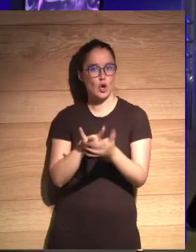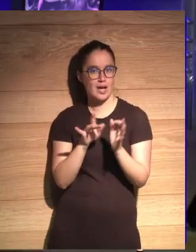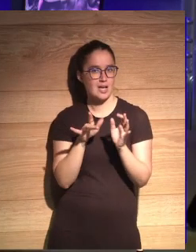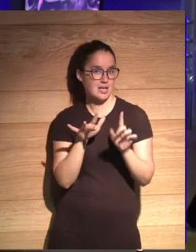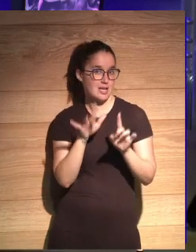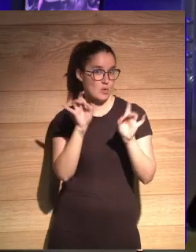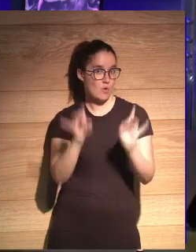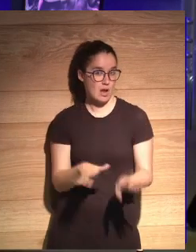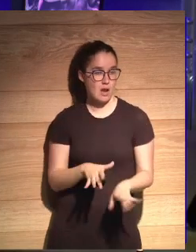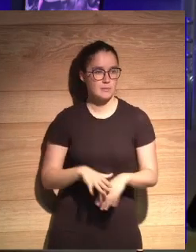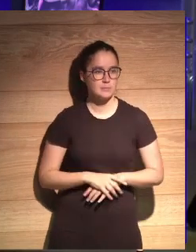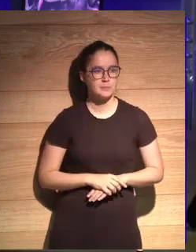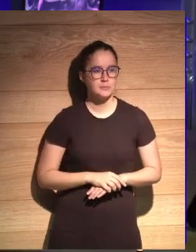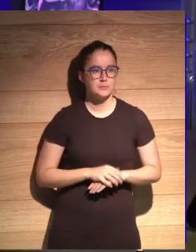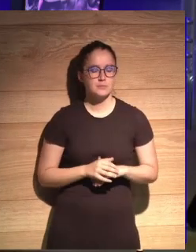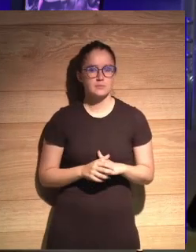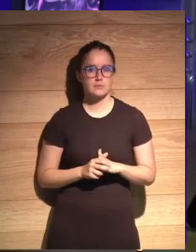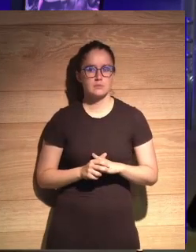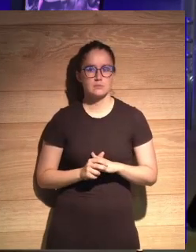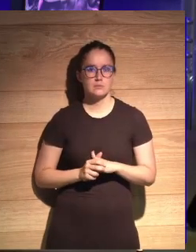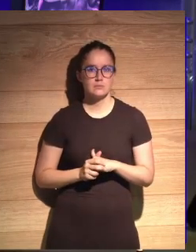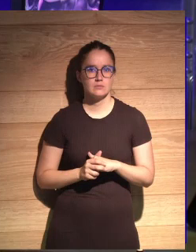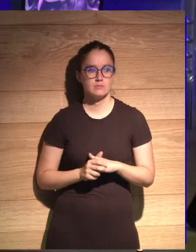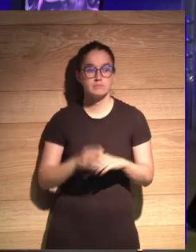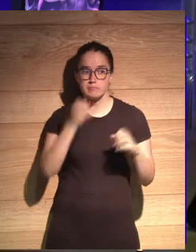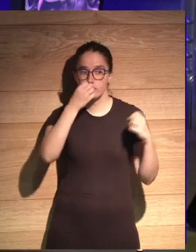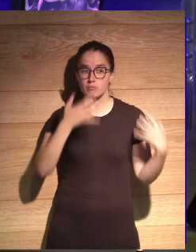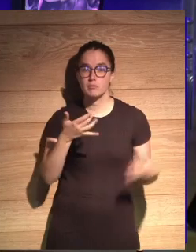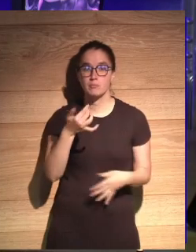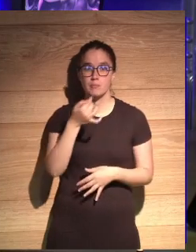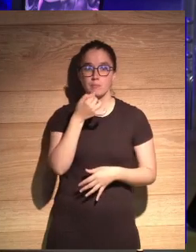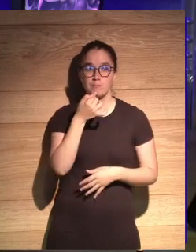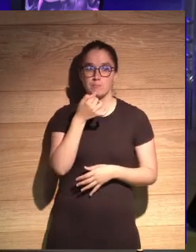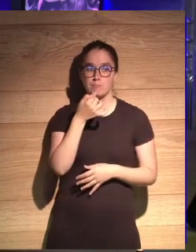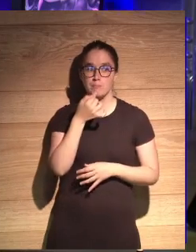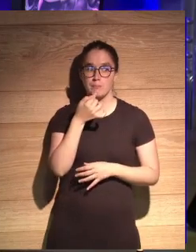thank the Spanish administration for doing so.